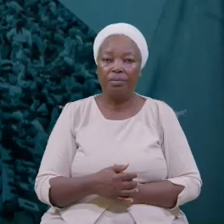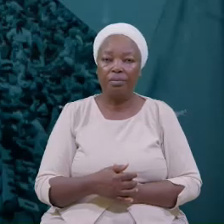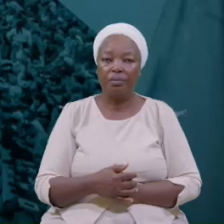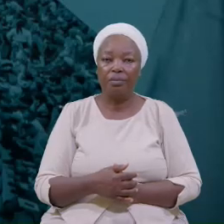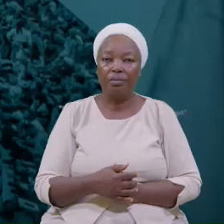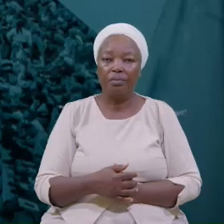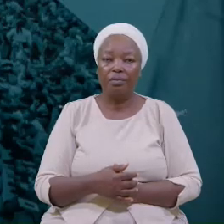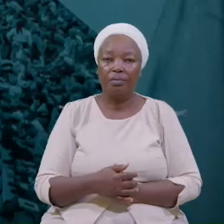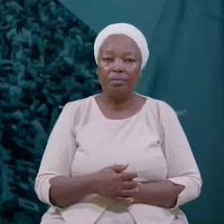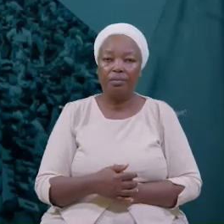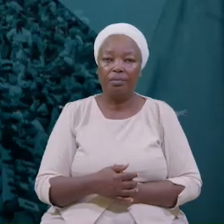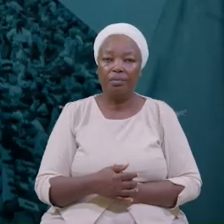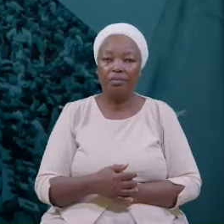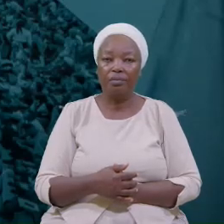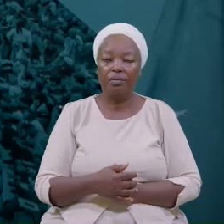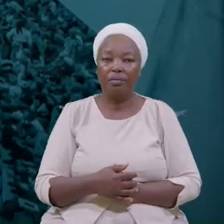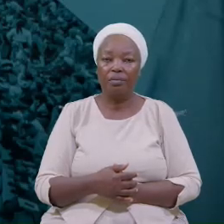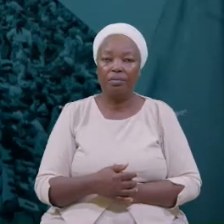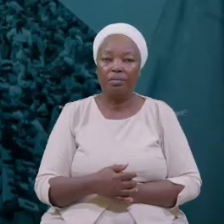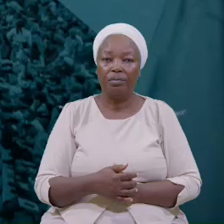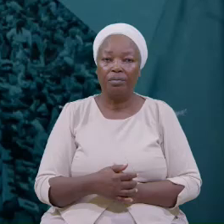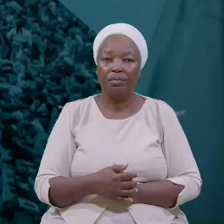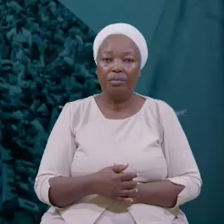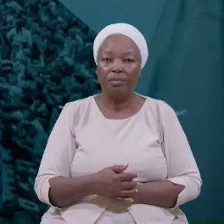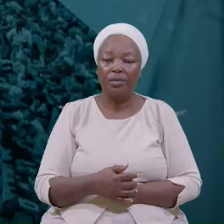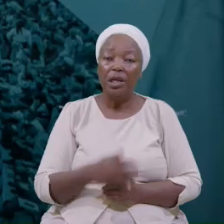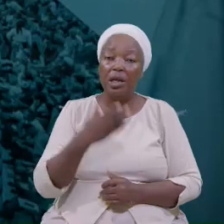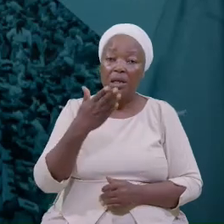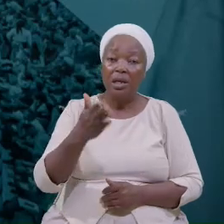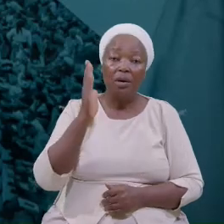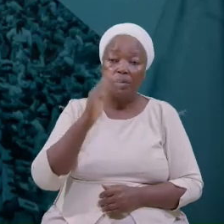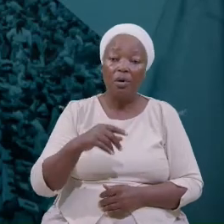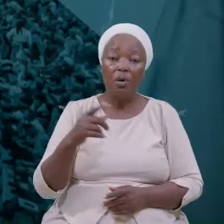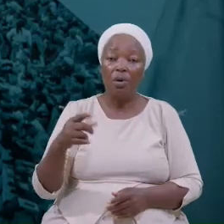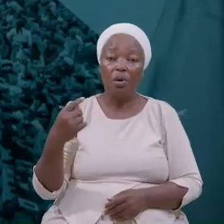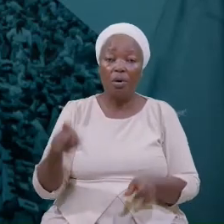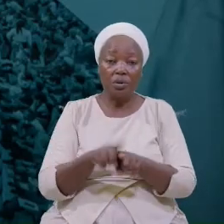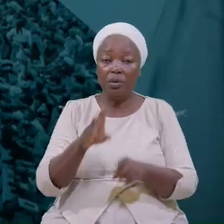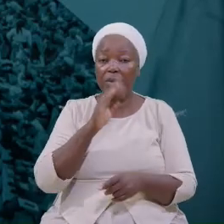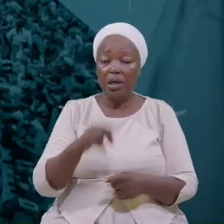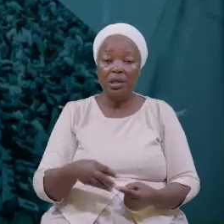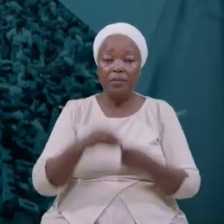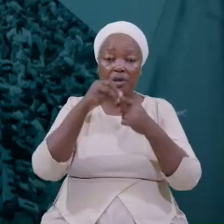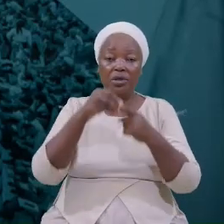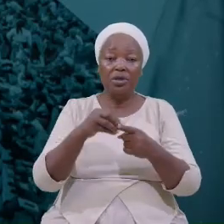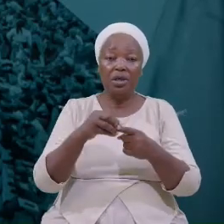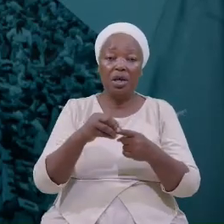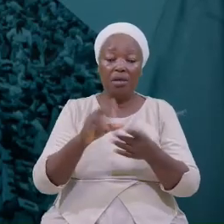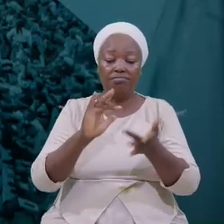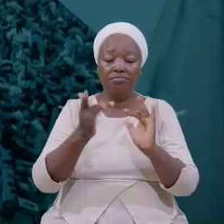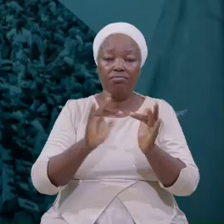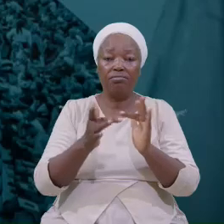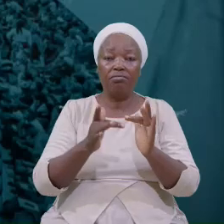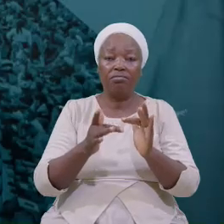Yatitu Womuye, Nabuayang. There will also be a special online banquet for